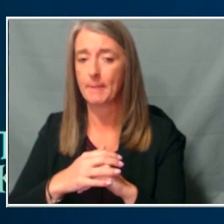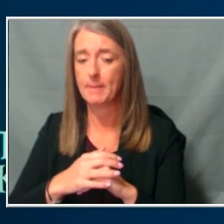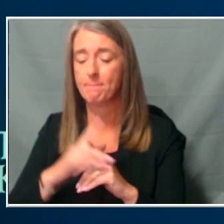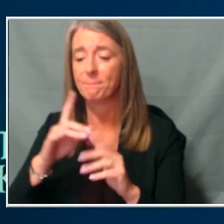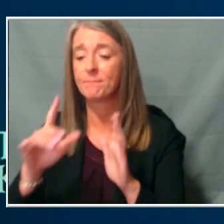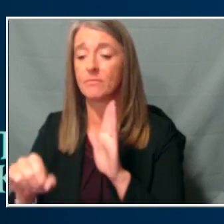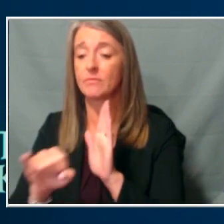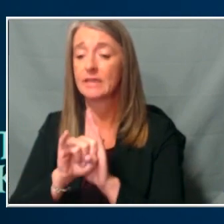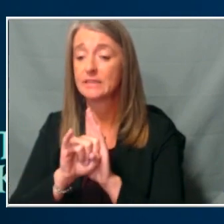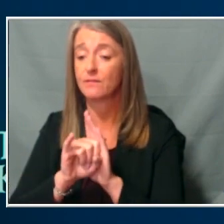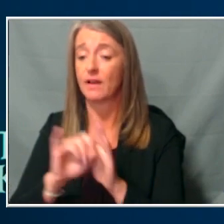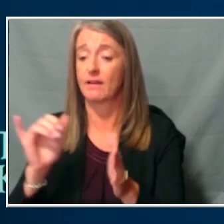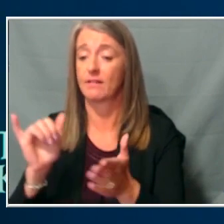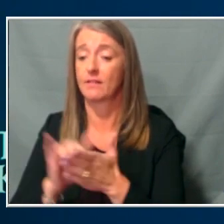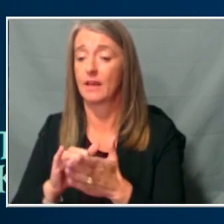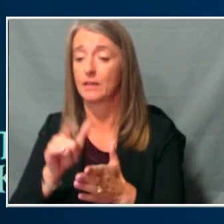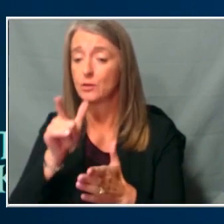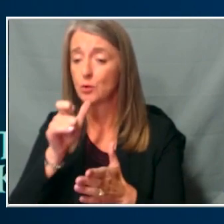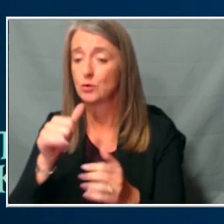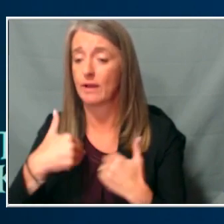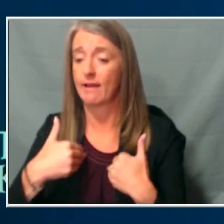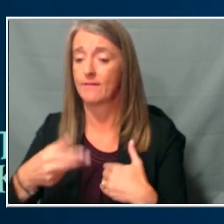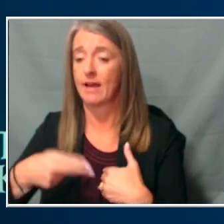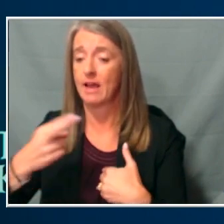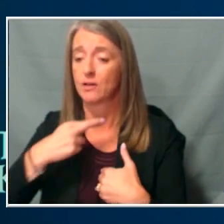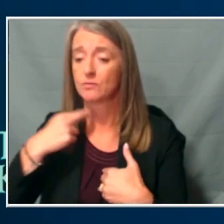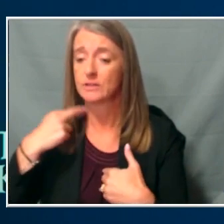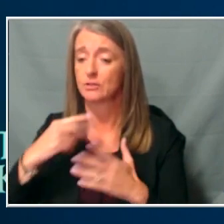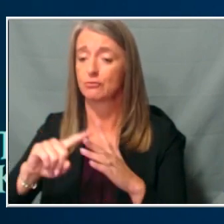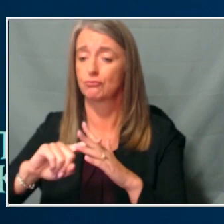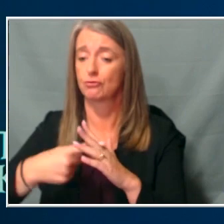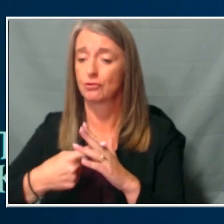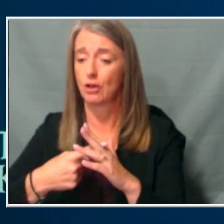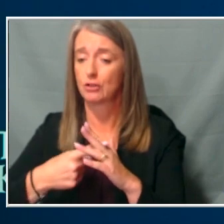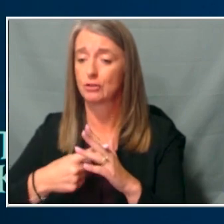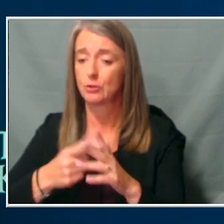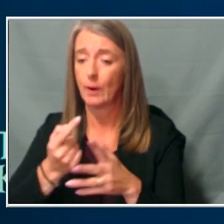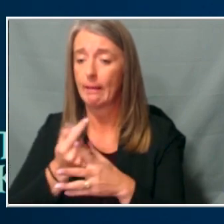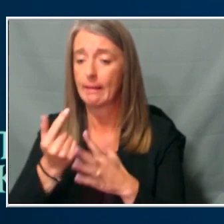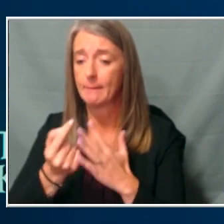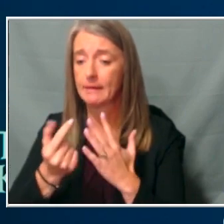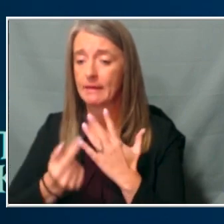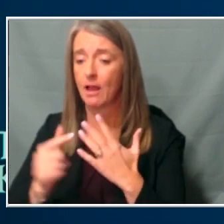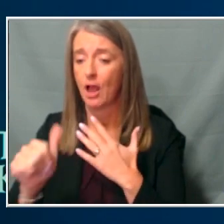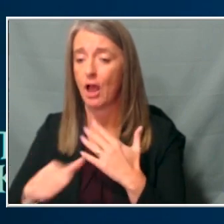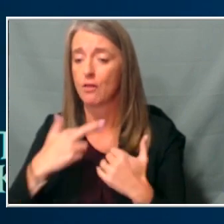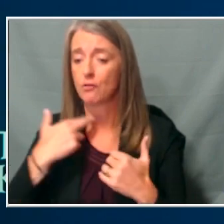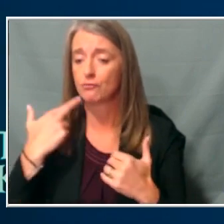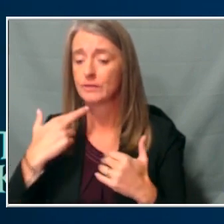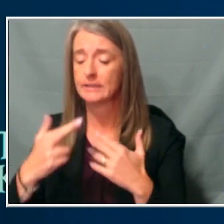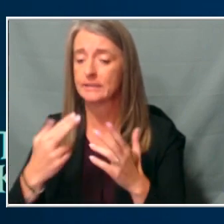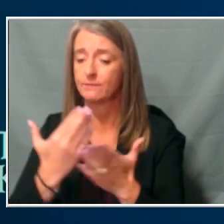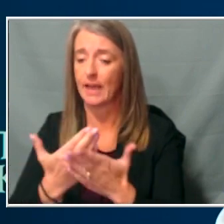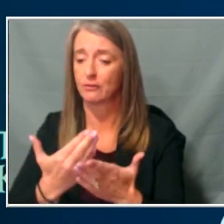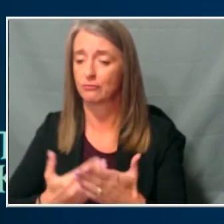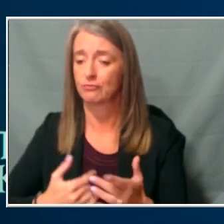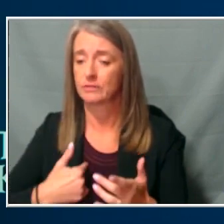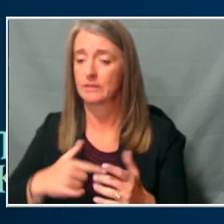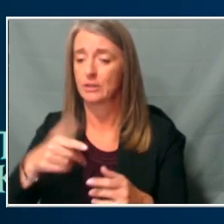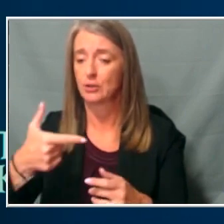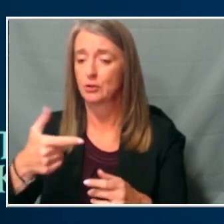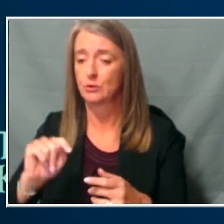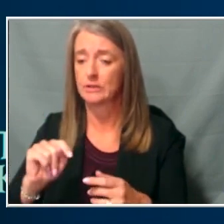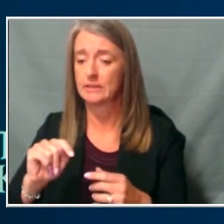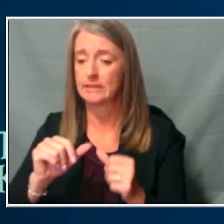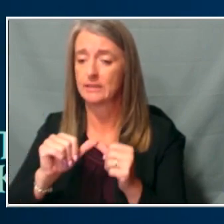identifying it and identifying those who are at high risk for it, you can start to eliminate, those other risk factors that may push them to get a QT interval of